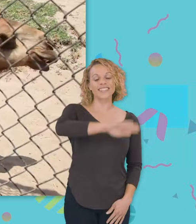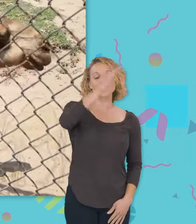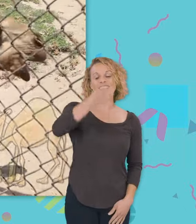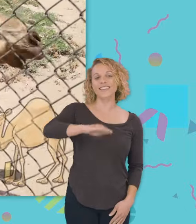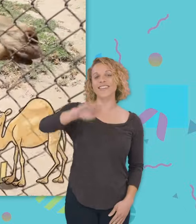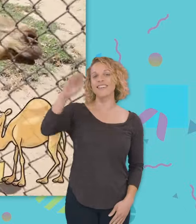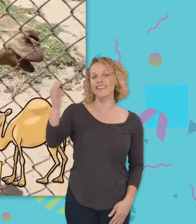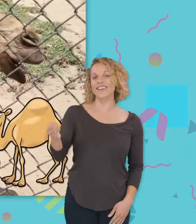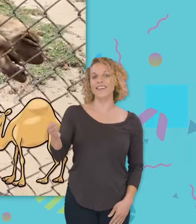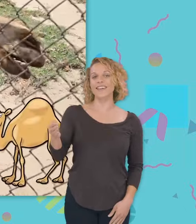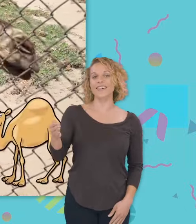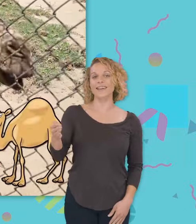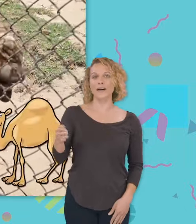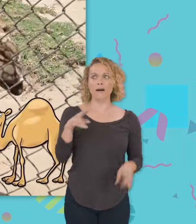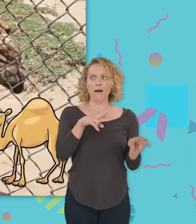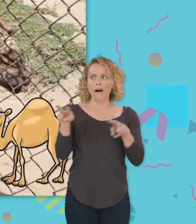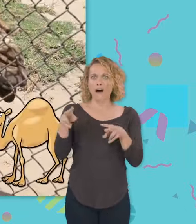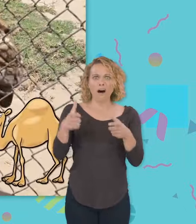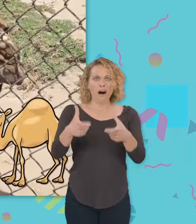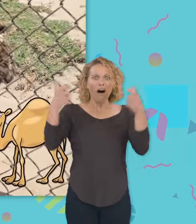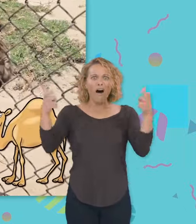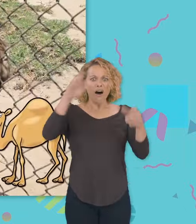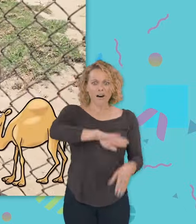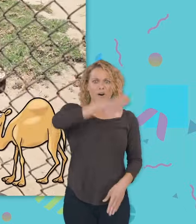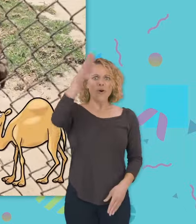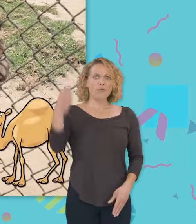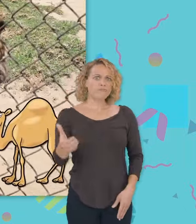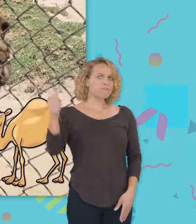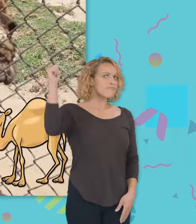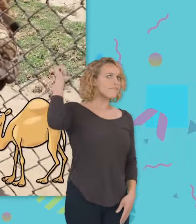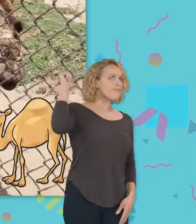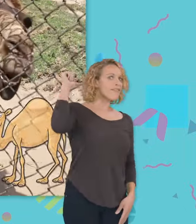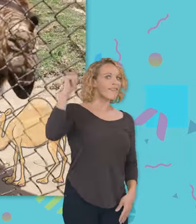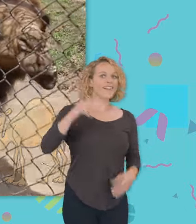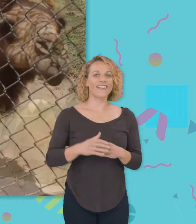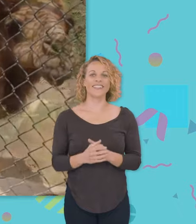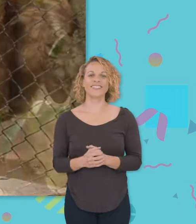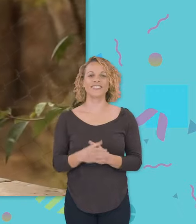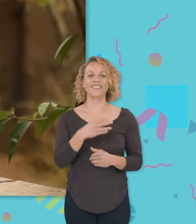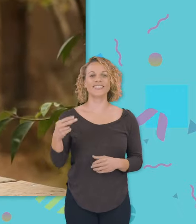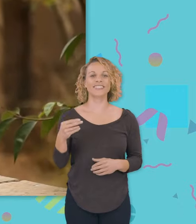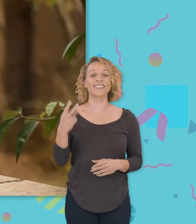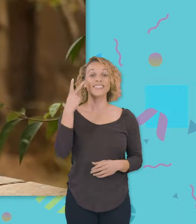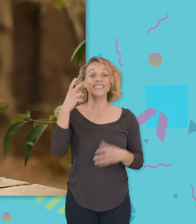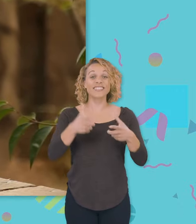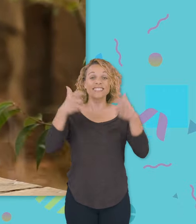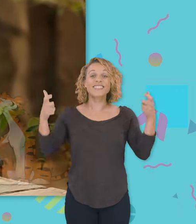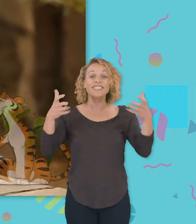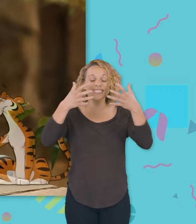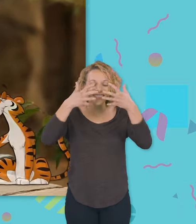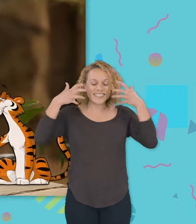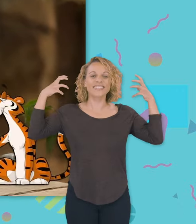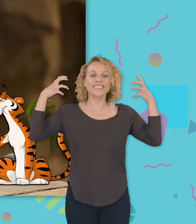a camel. Look at that big old hump on his back. And I see